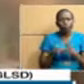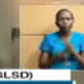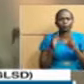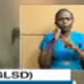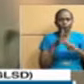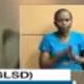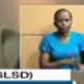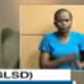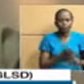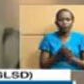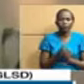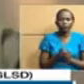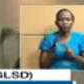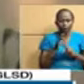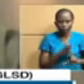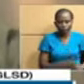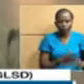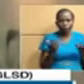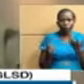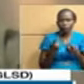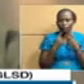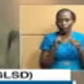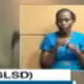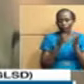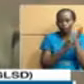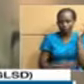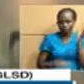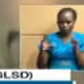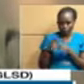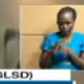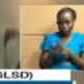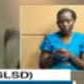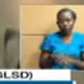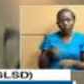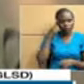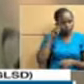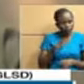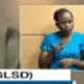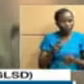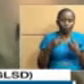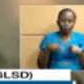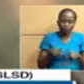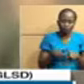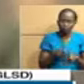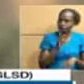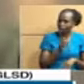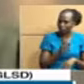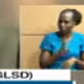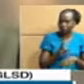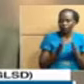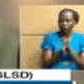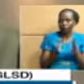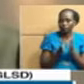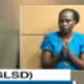vulnerability as defined from the poverty perspective. This, I think we have concurred, it's not the right narrative. Social protection is